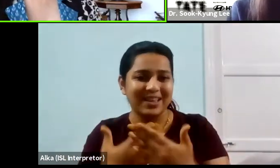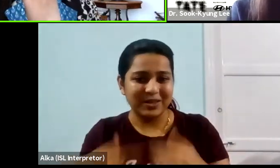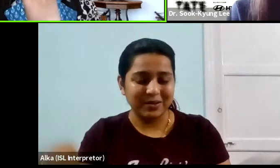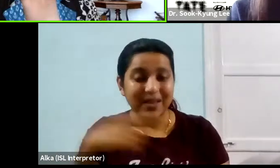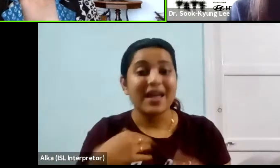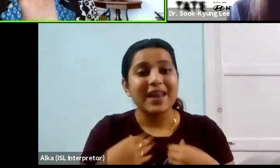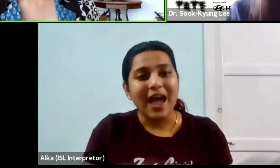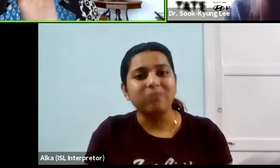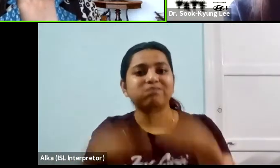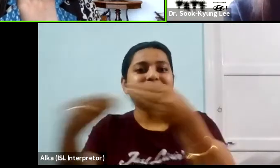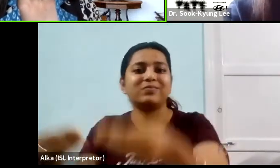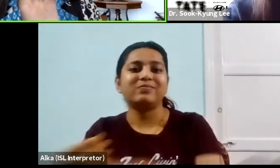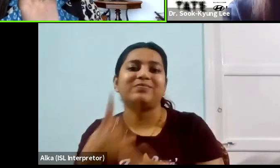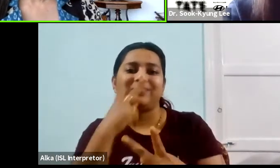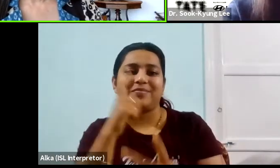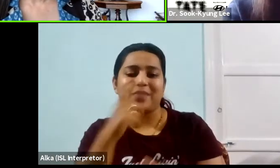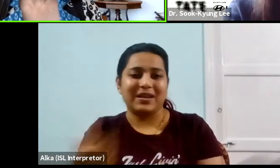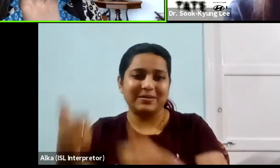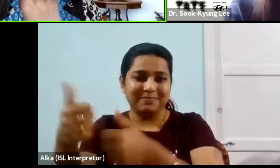it's over to you, Suk.